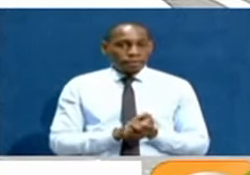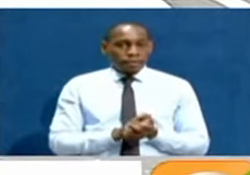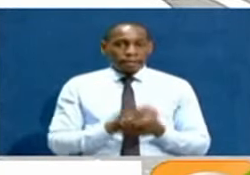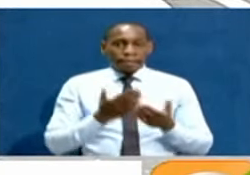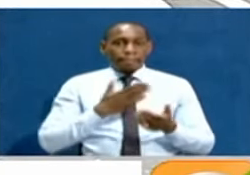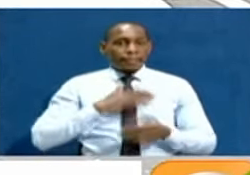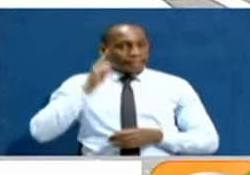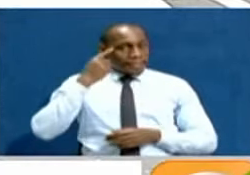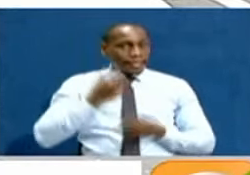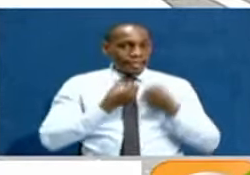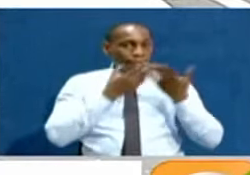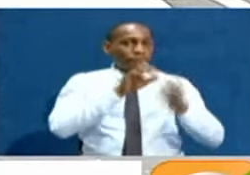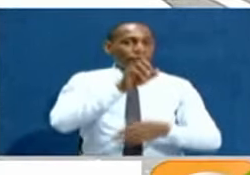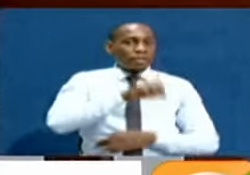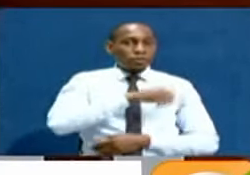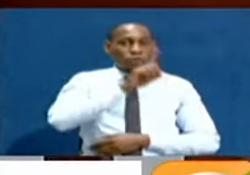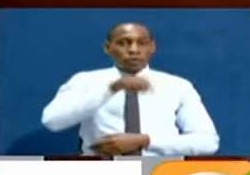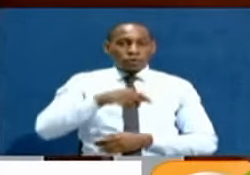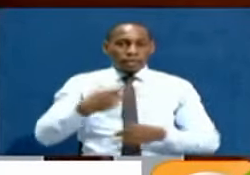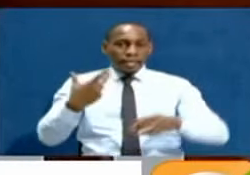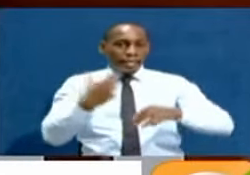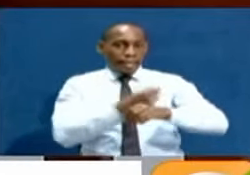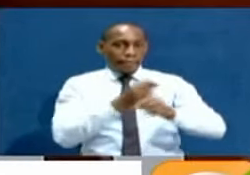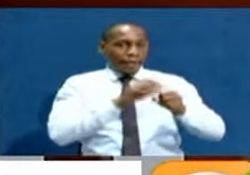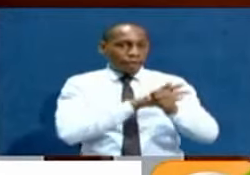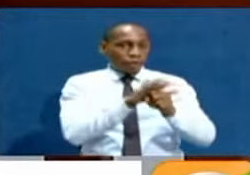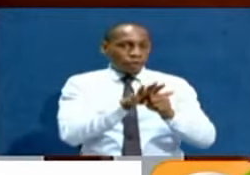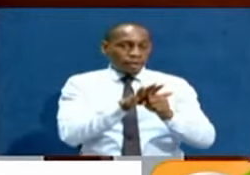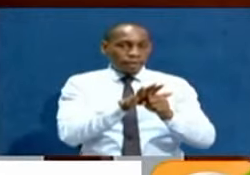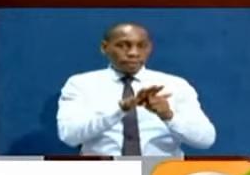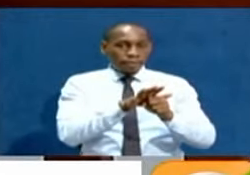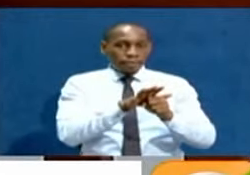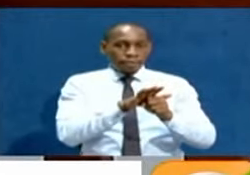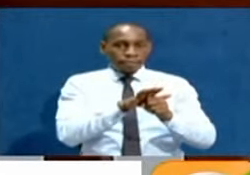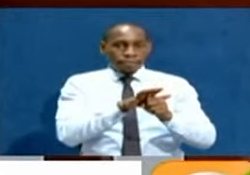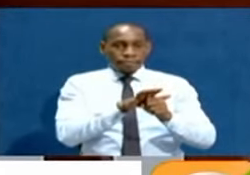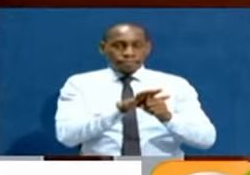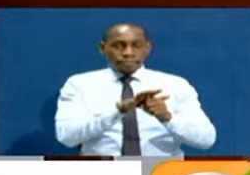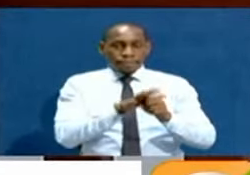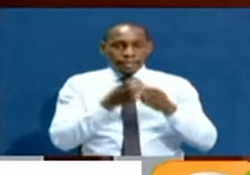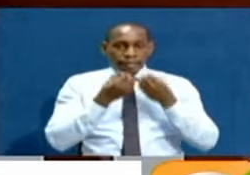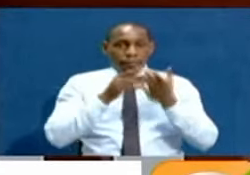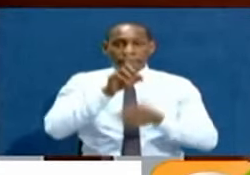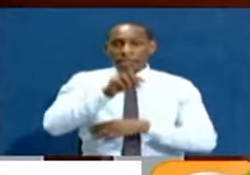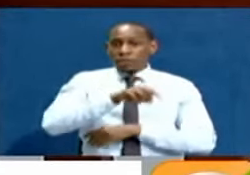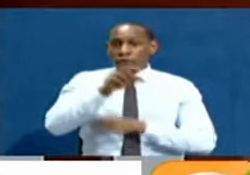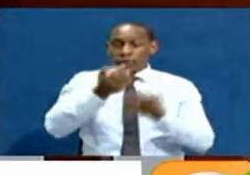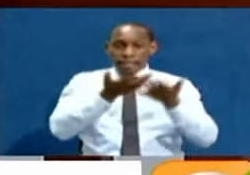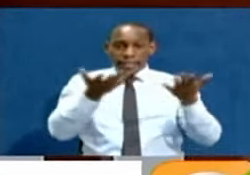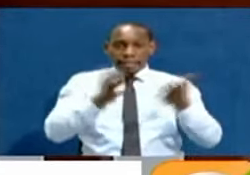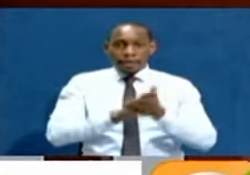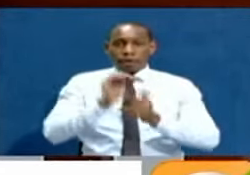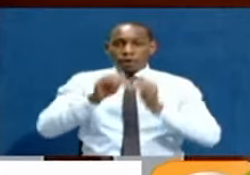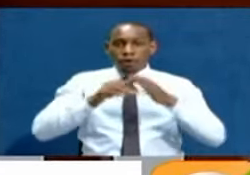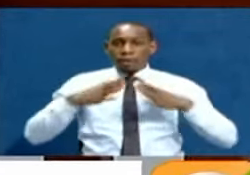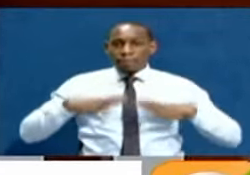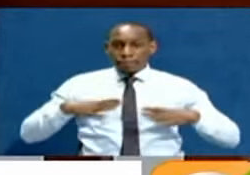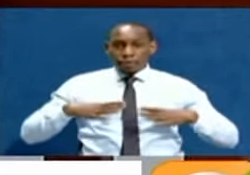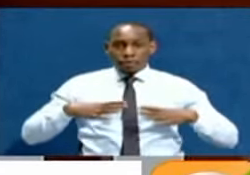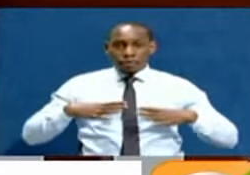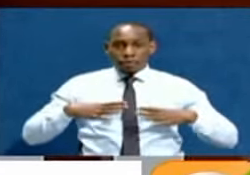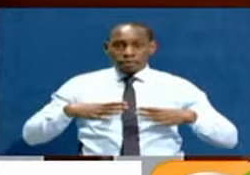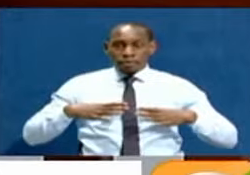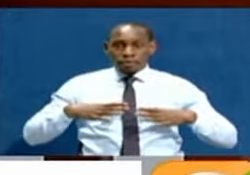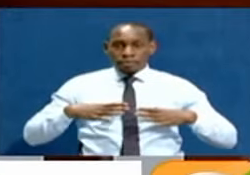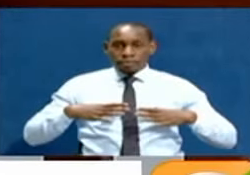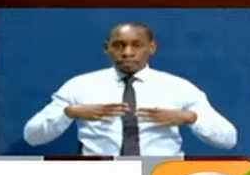misinformation about particularly the AstraZeneca virus, vaccine. Lots of misinformation, I think. And I think everybody should have it. It